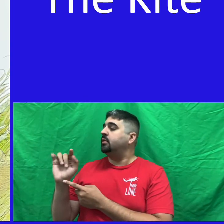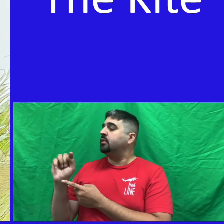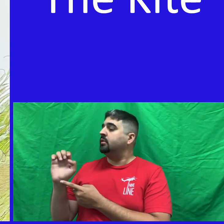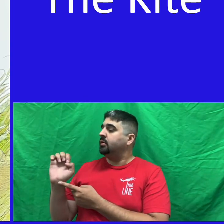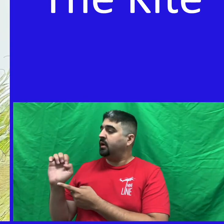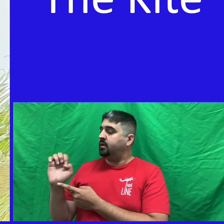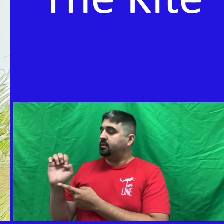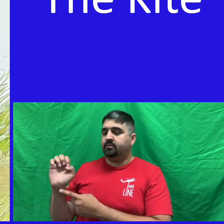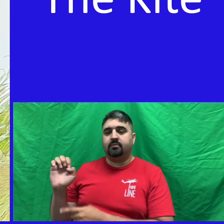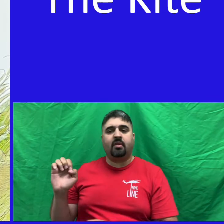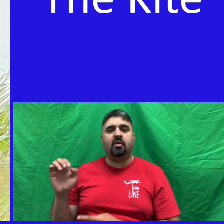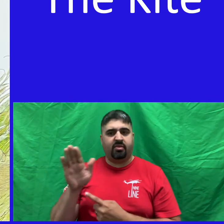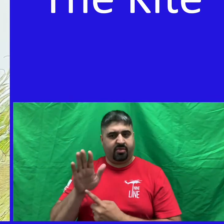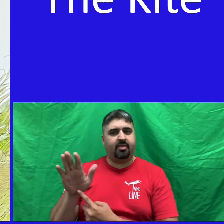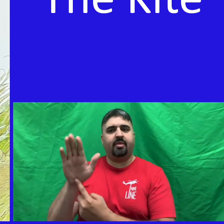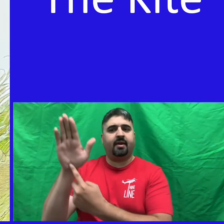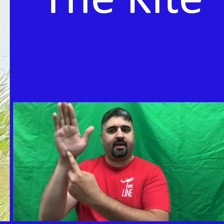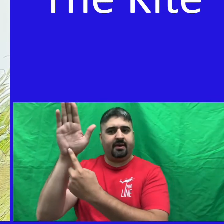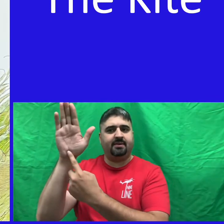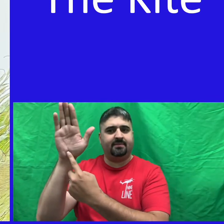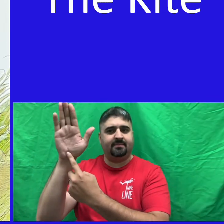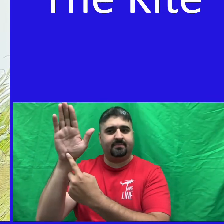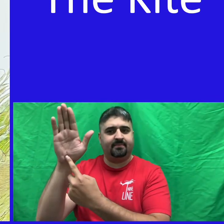The Kite.